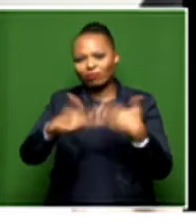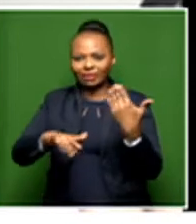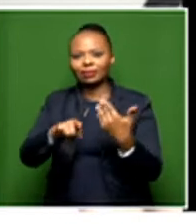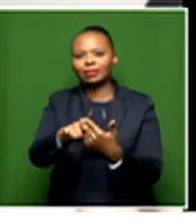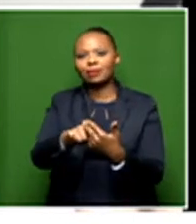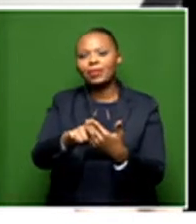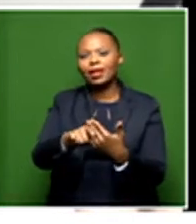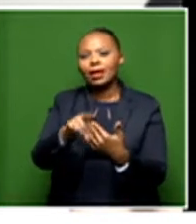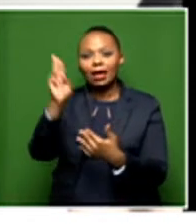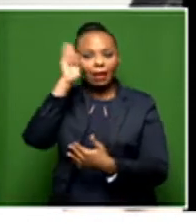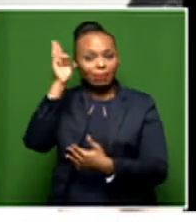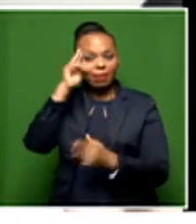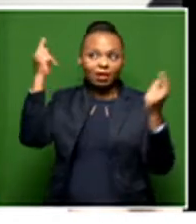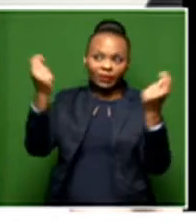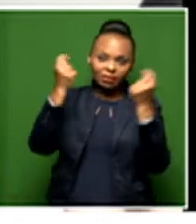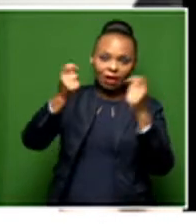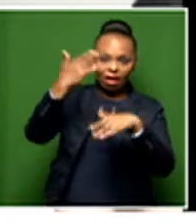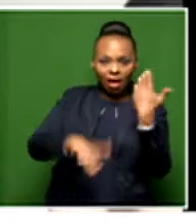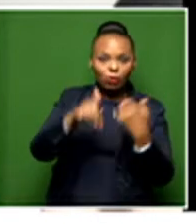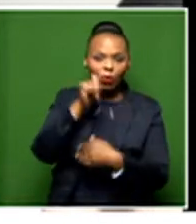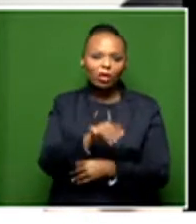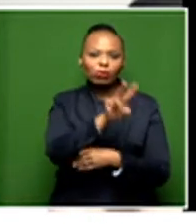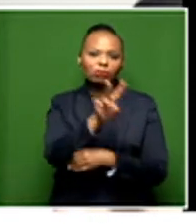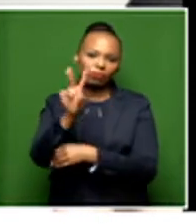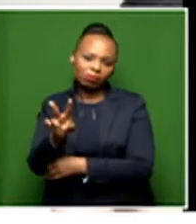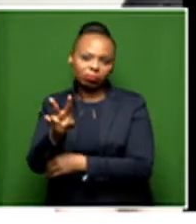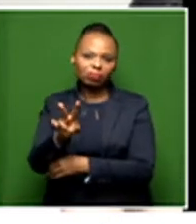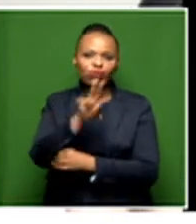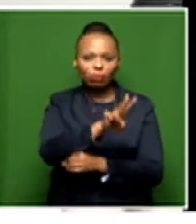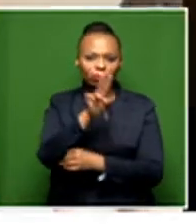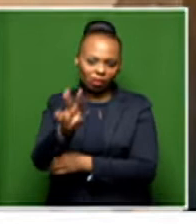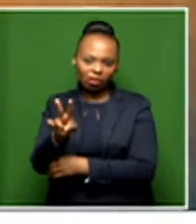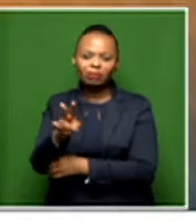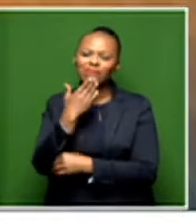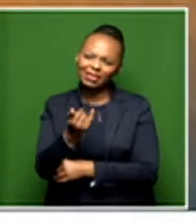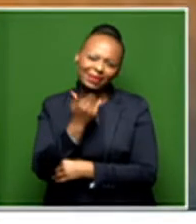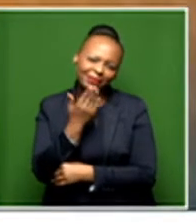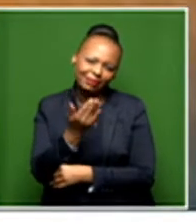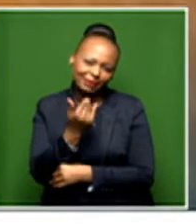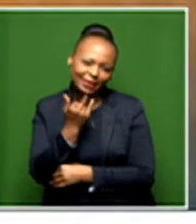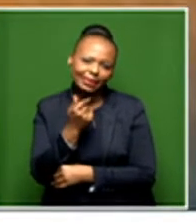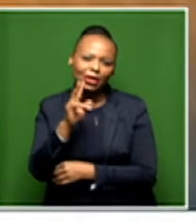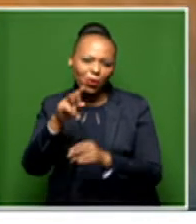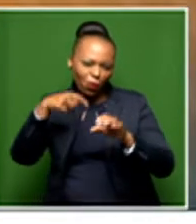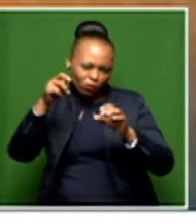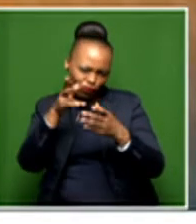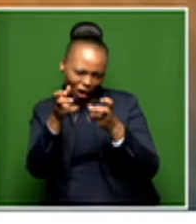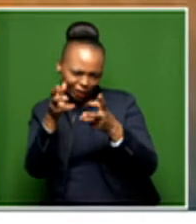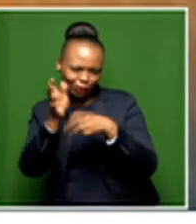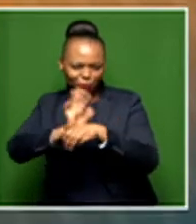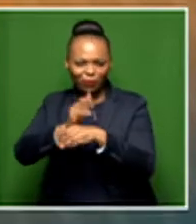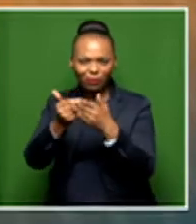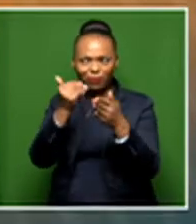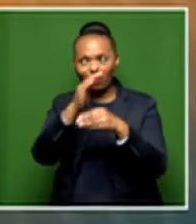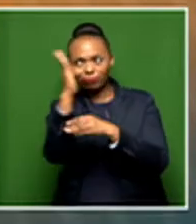reminded that the festival will end on the 22nd, that's Sunday the 22nd, so please watch everything before midnight. These are